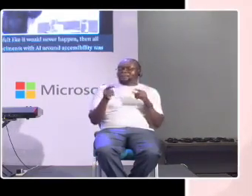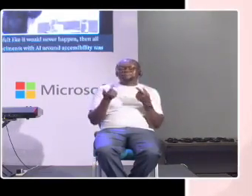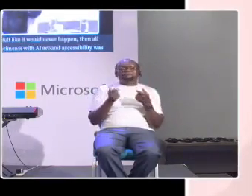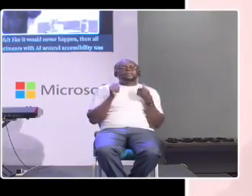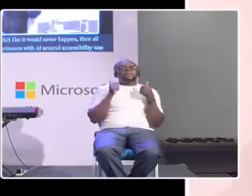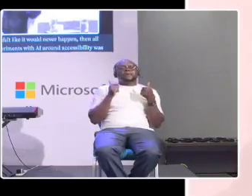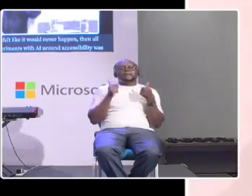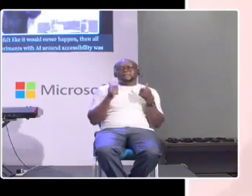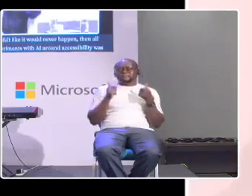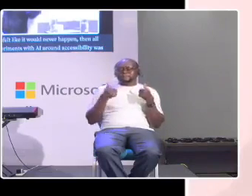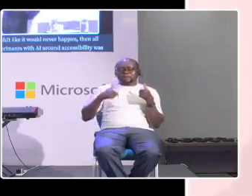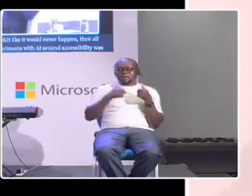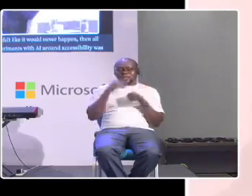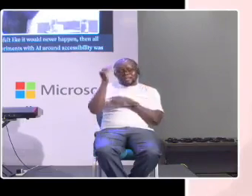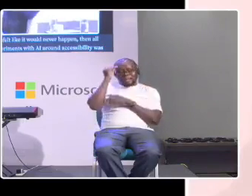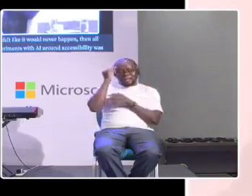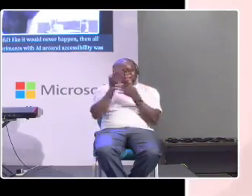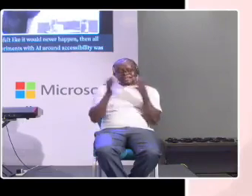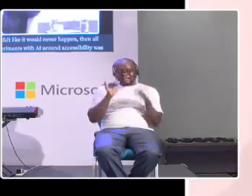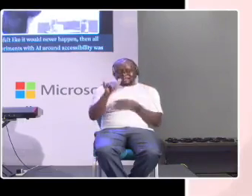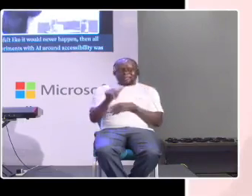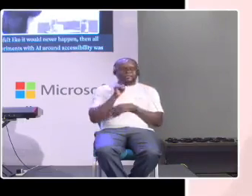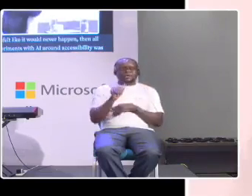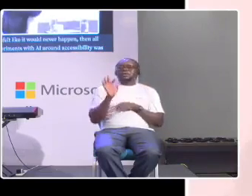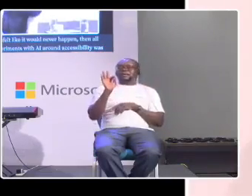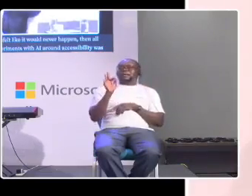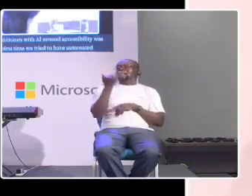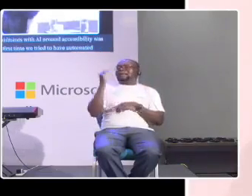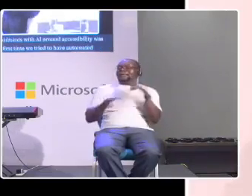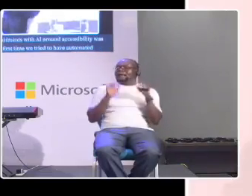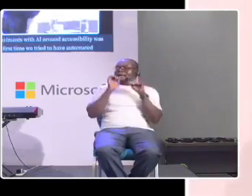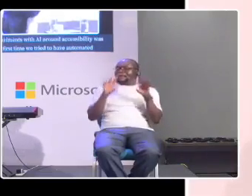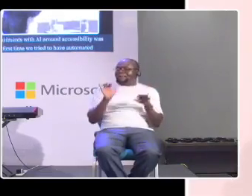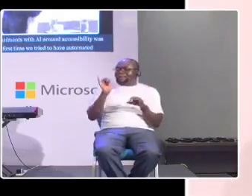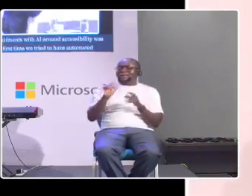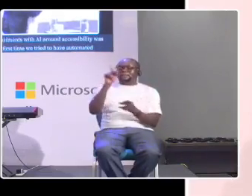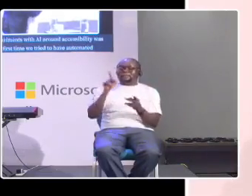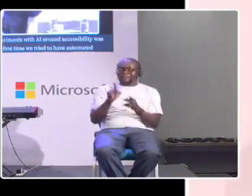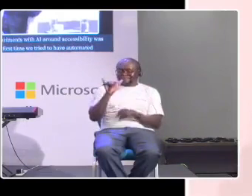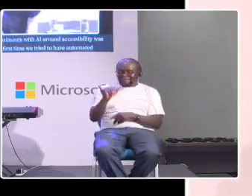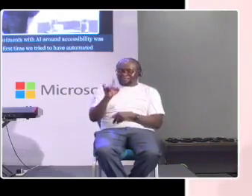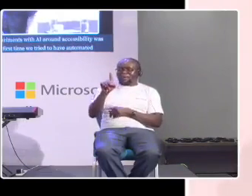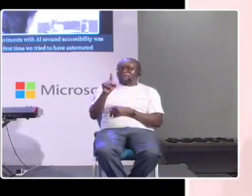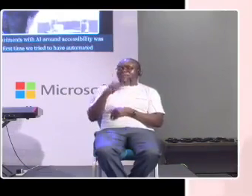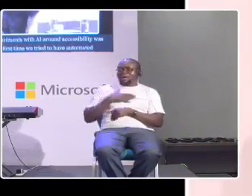great. But we learned something that's not great is better than nothing that's perfect. So that was one of our first steps in terms of